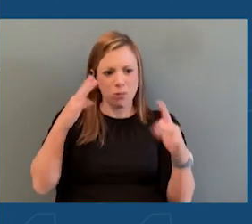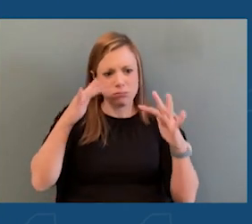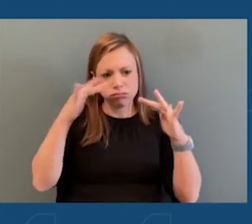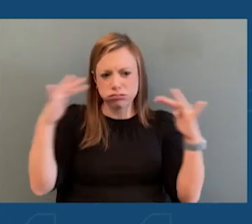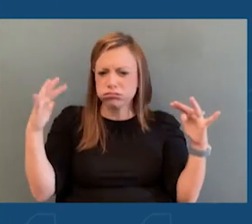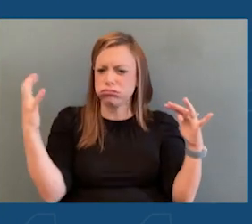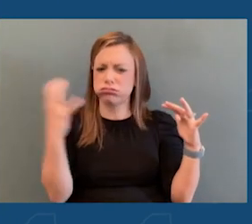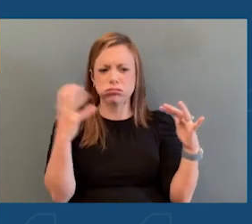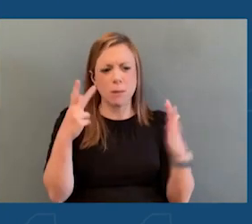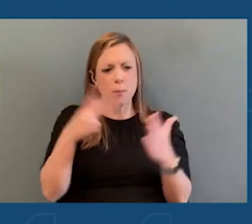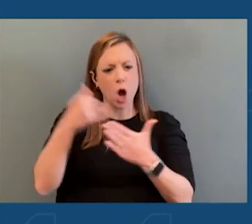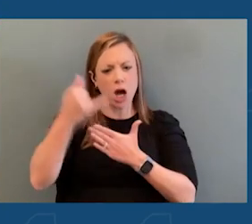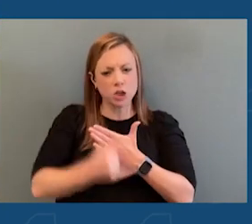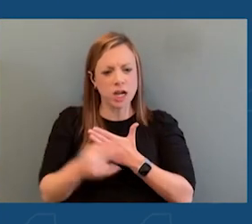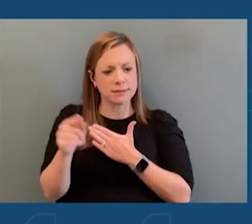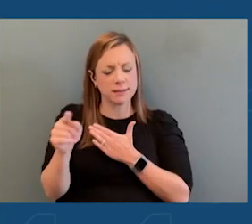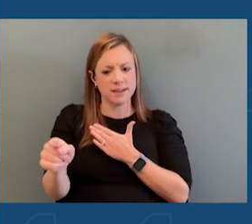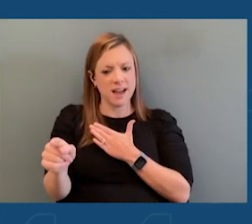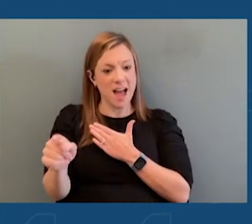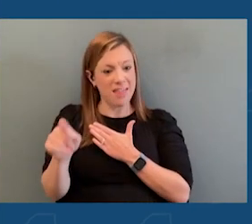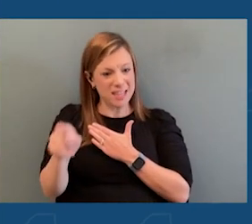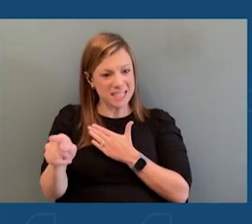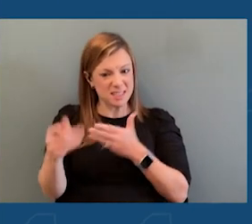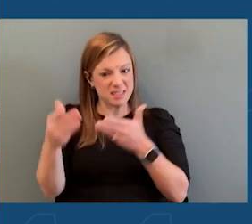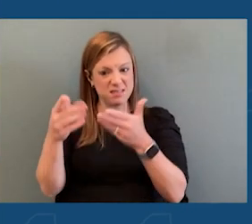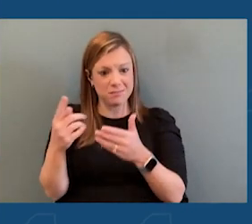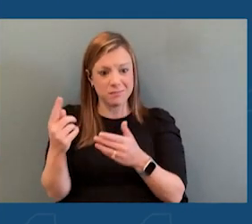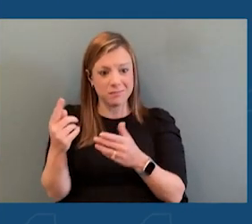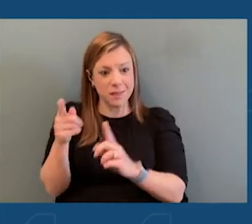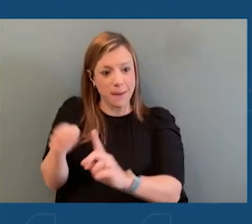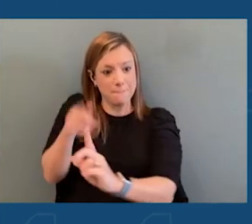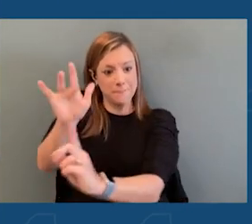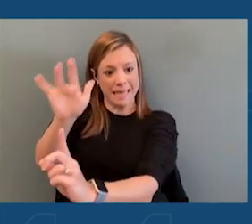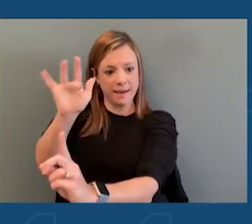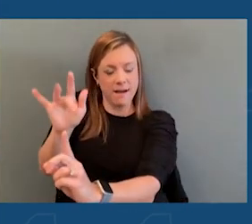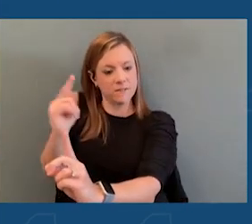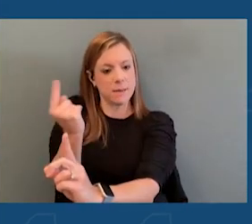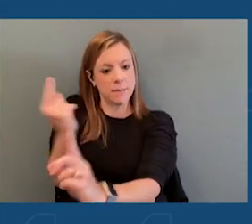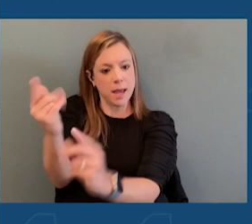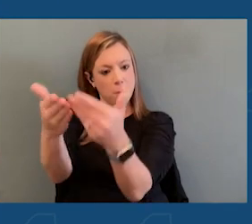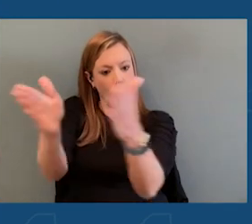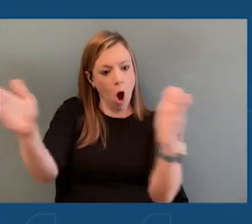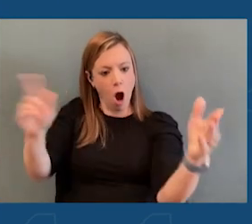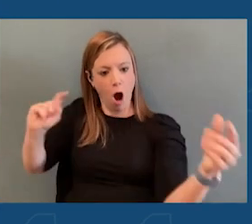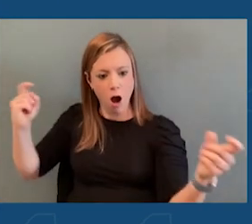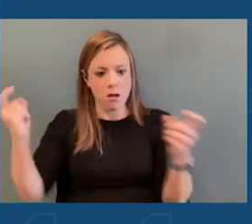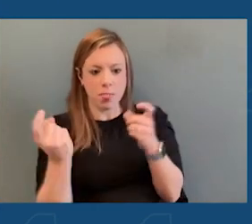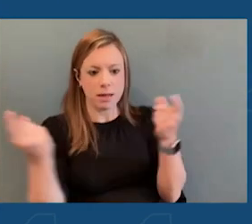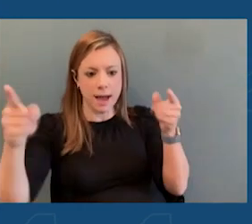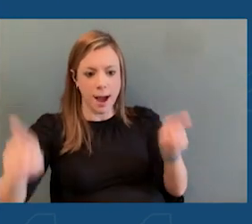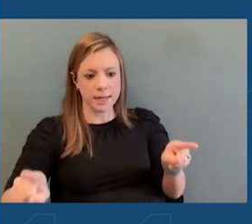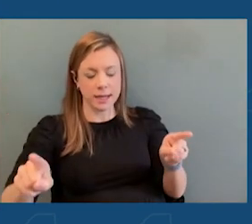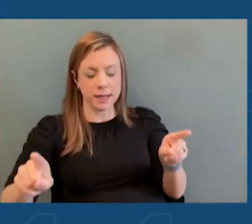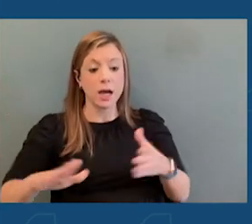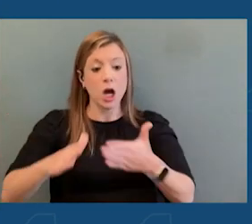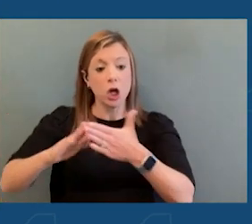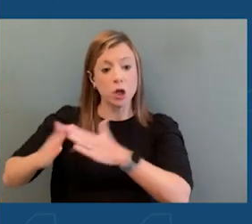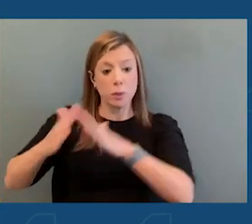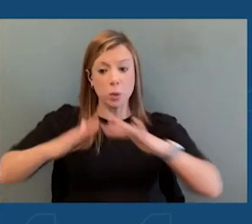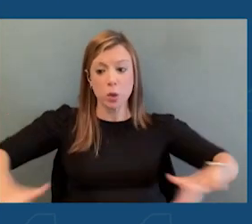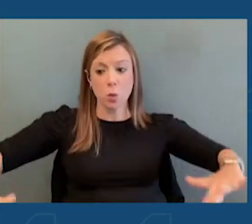something broader that happened here. And when you have big community-wide